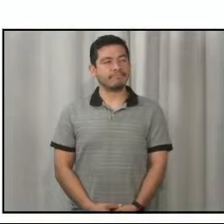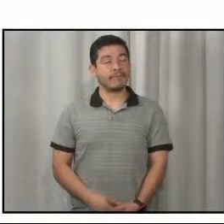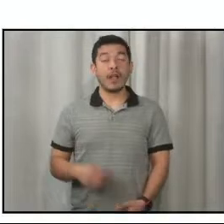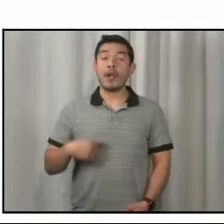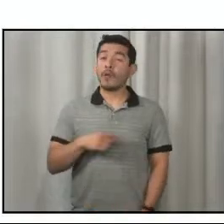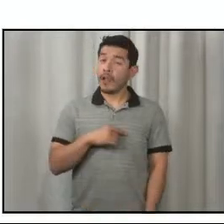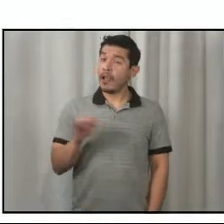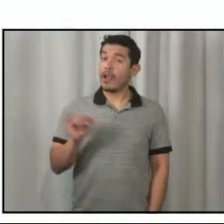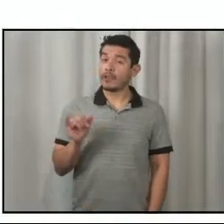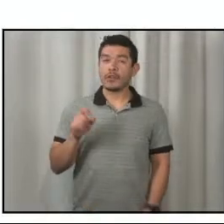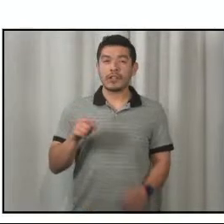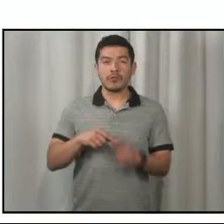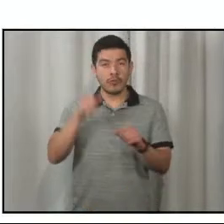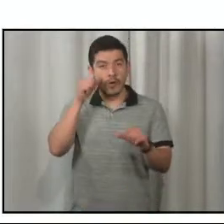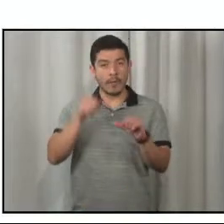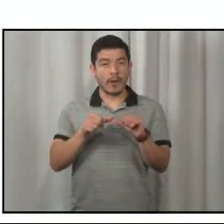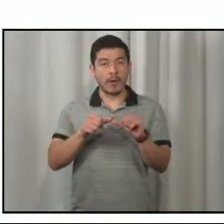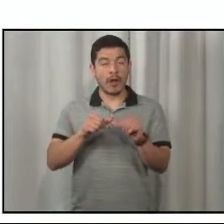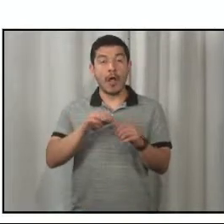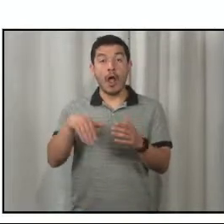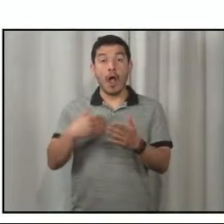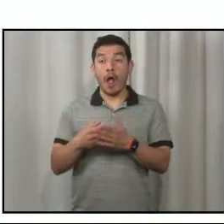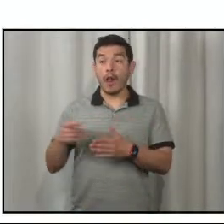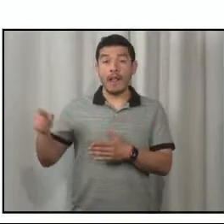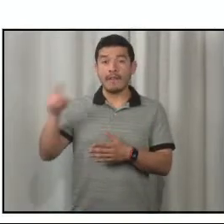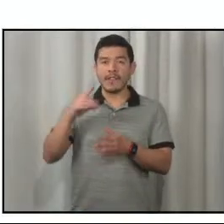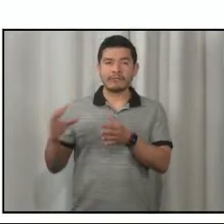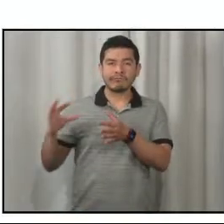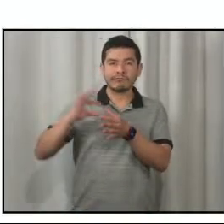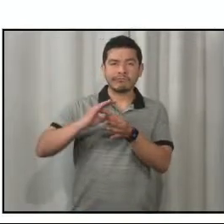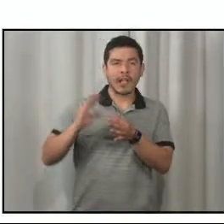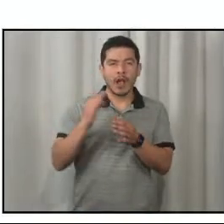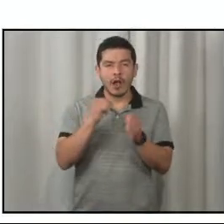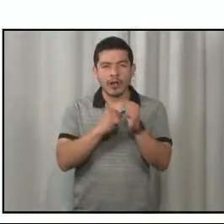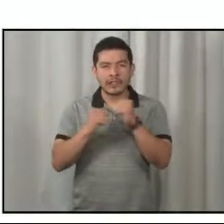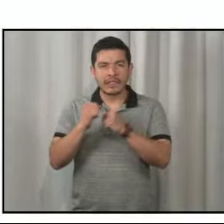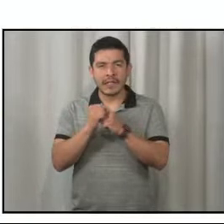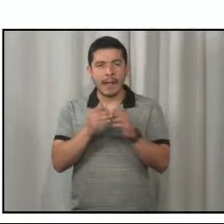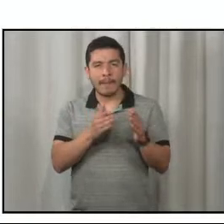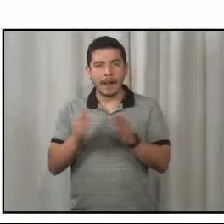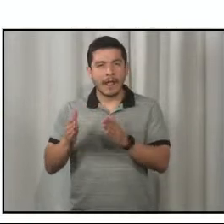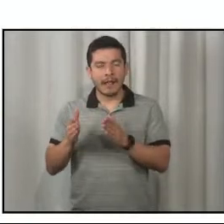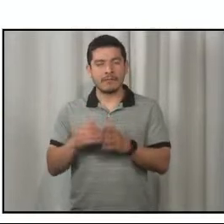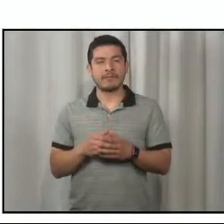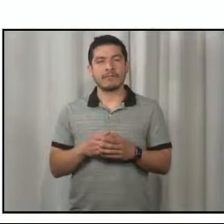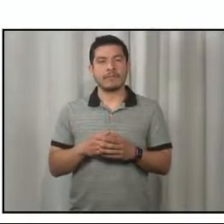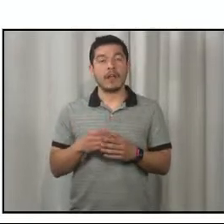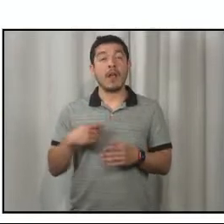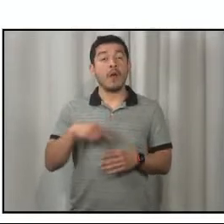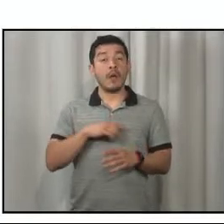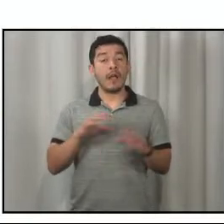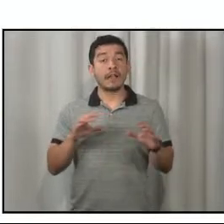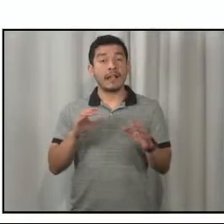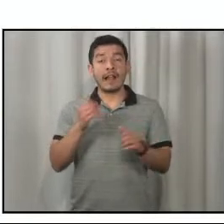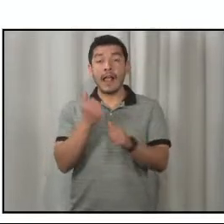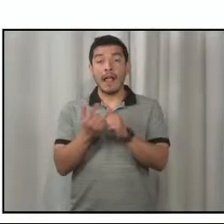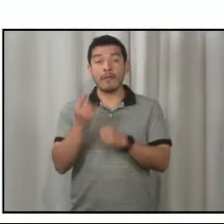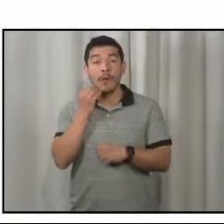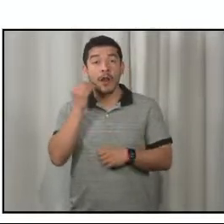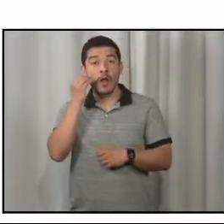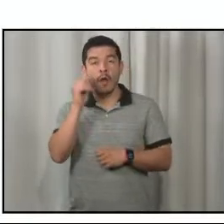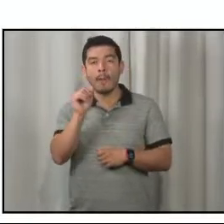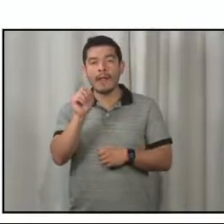We also need to remember that all these tie back into our strategic plan on homelessness. So we did a Everyone Home task